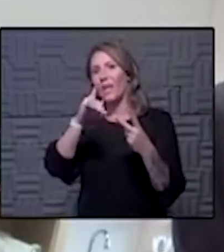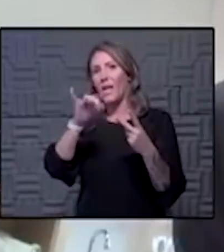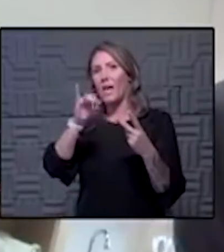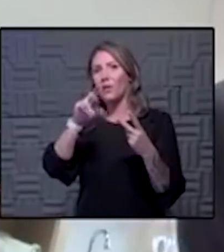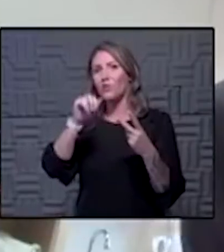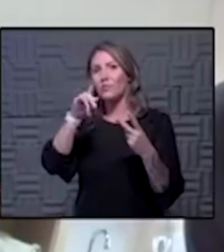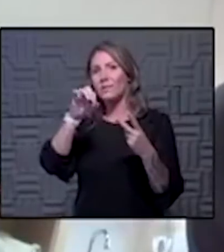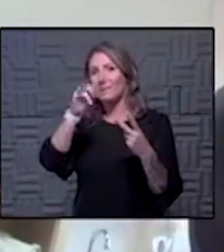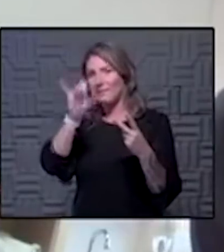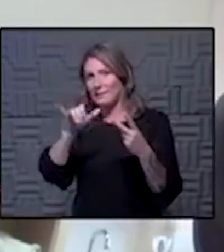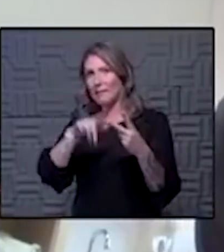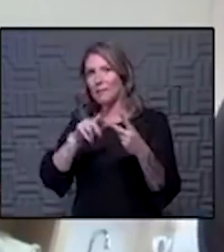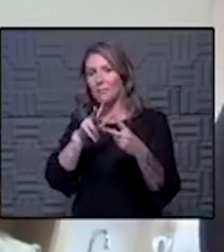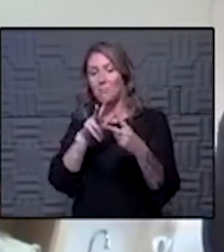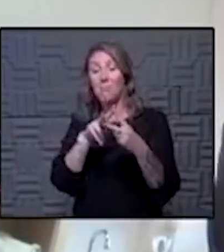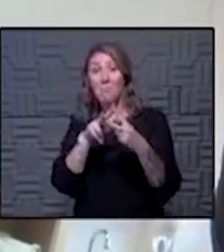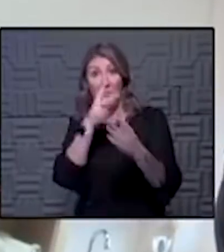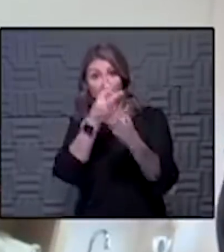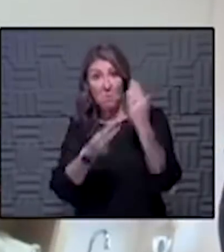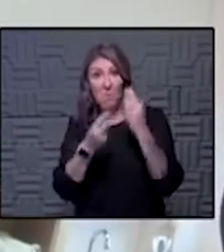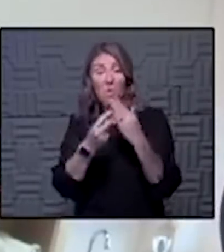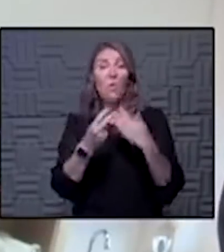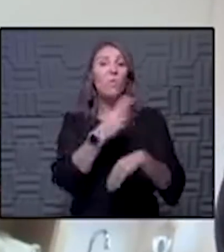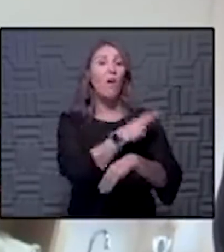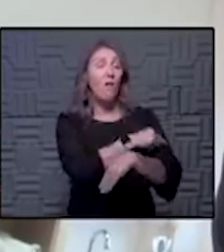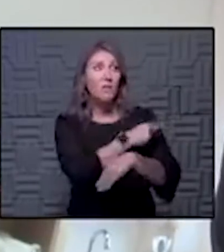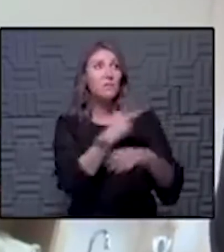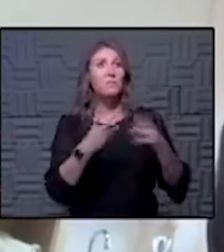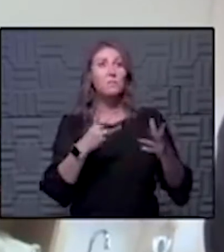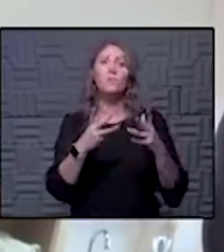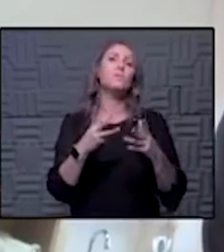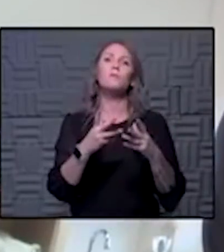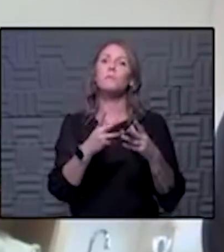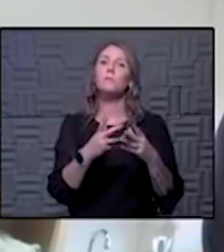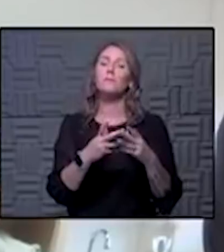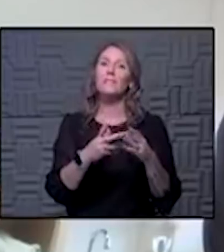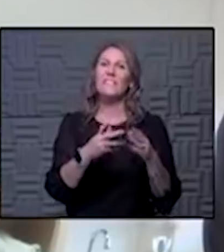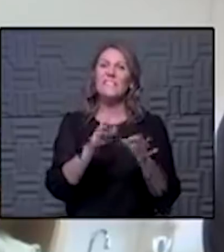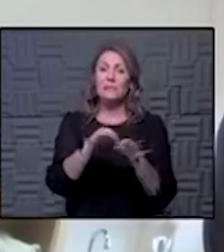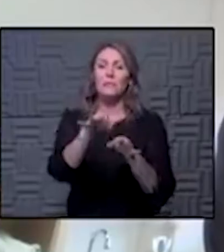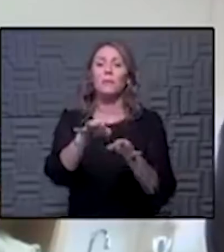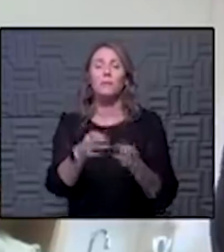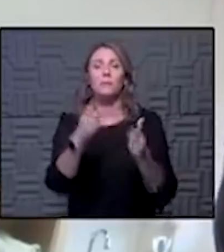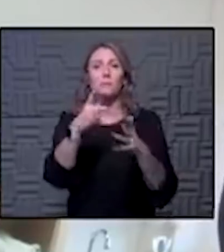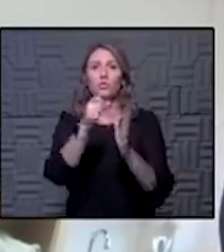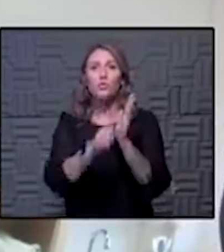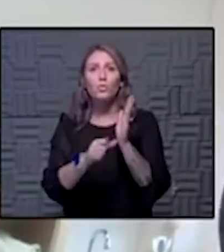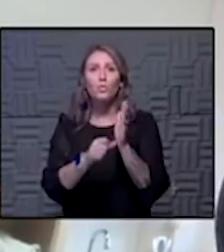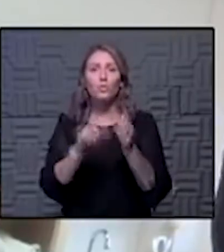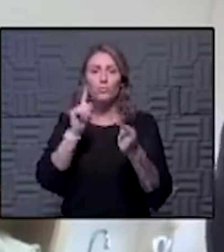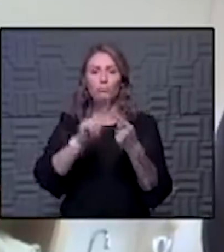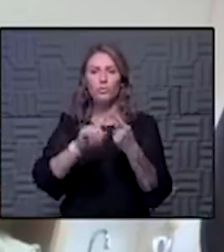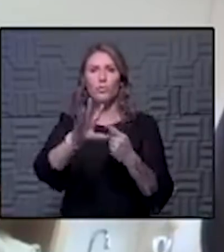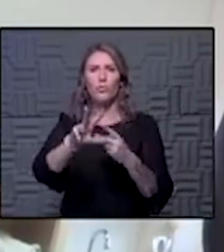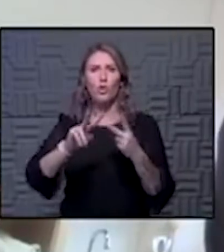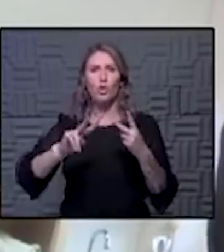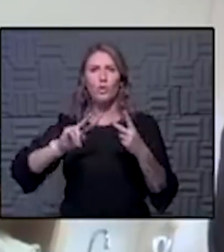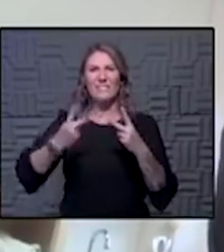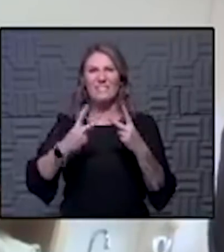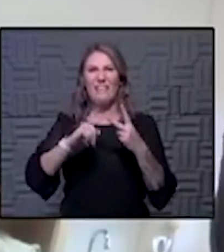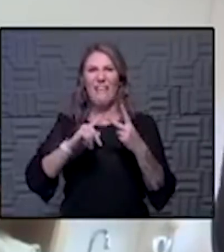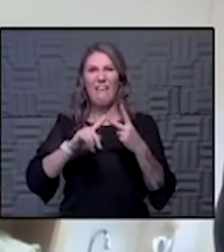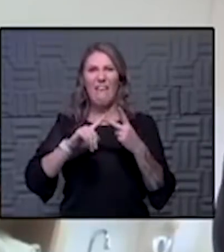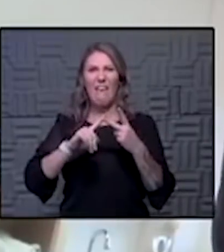I think both hospitals have decided to move as many surgeries as they could to their second campus.